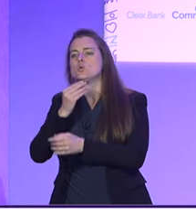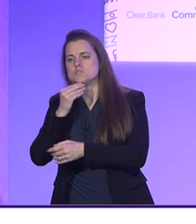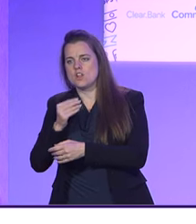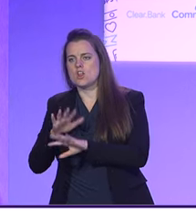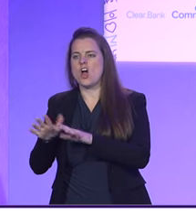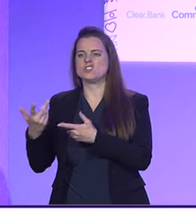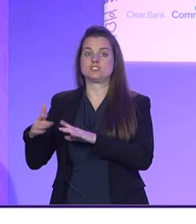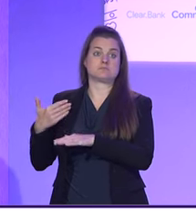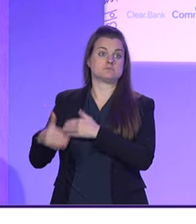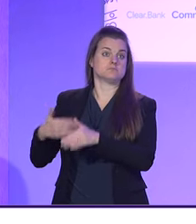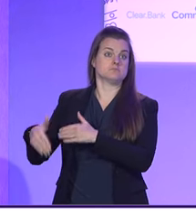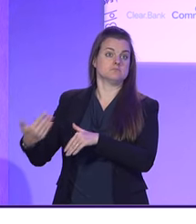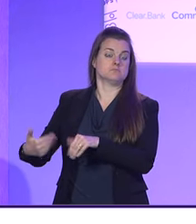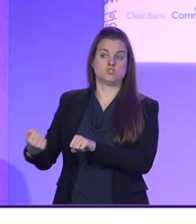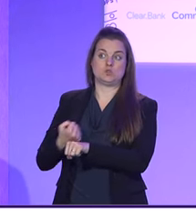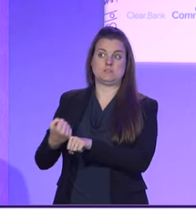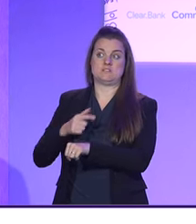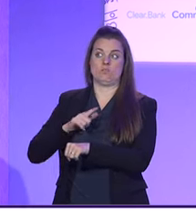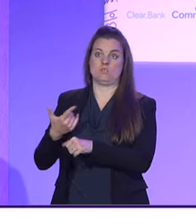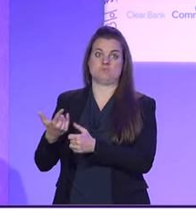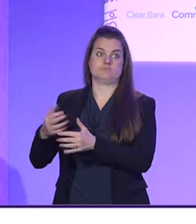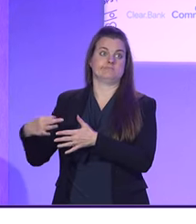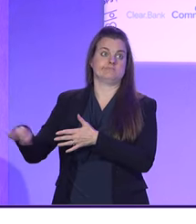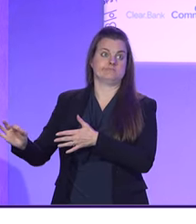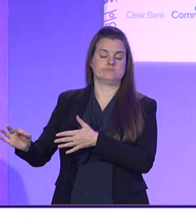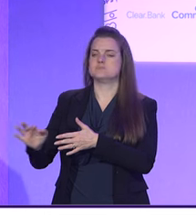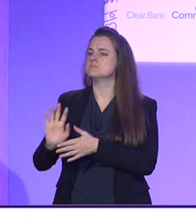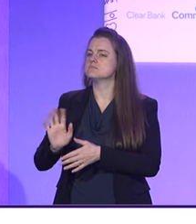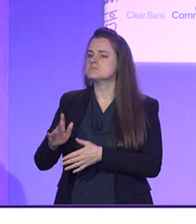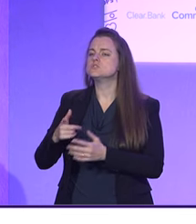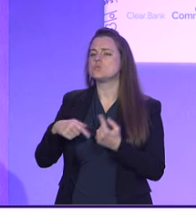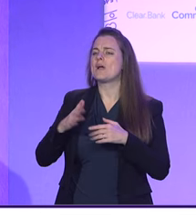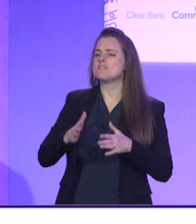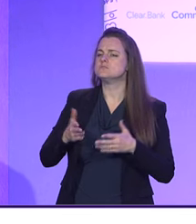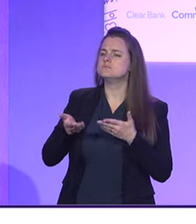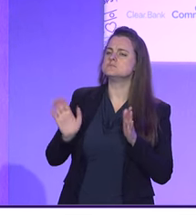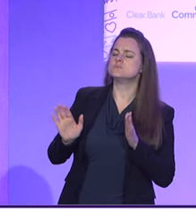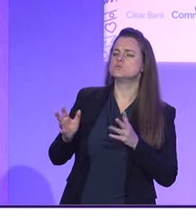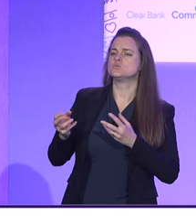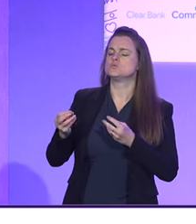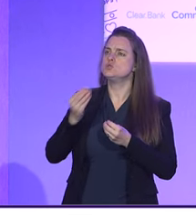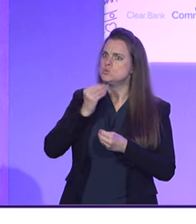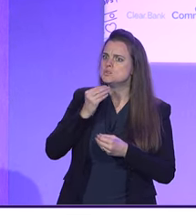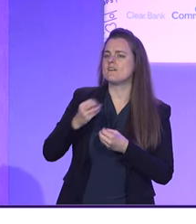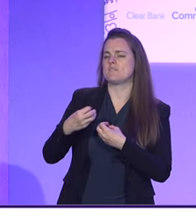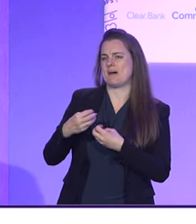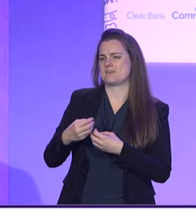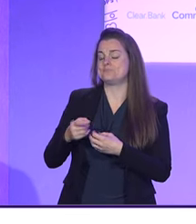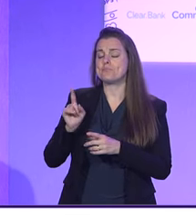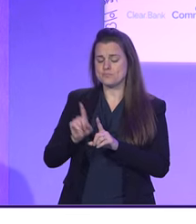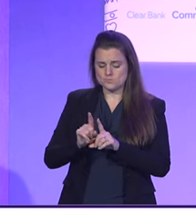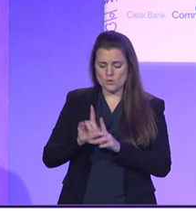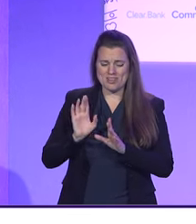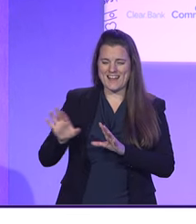important that we've got that space for people to kind of give honest feedback. And that leads really nicely into kind of another theme of DevOps and Agile